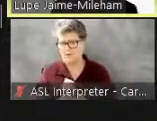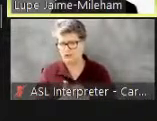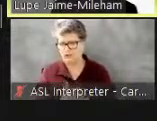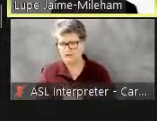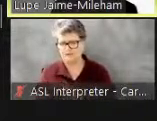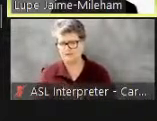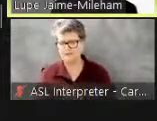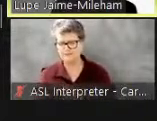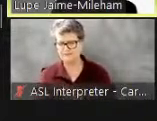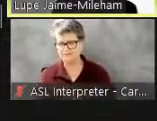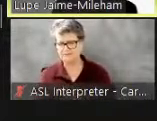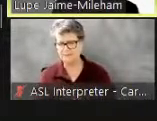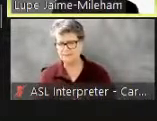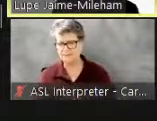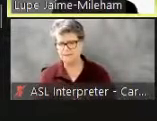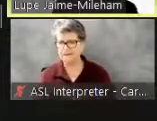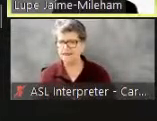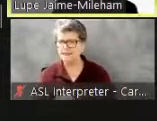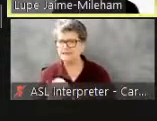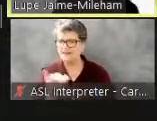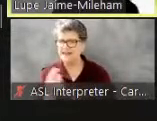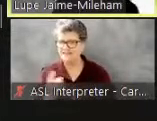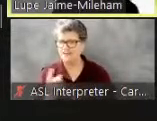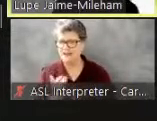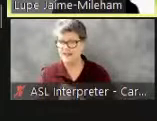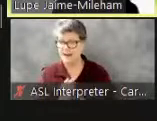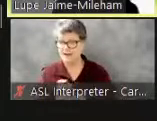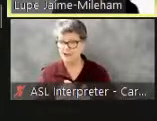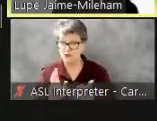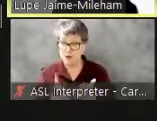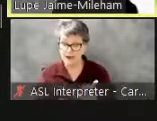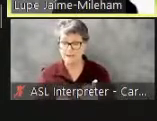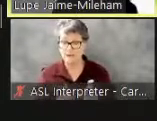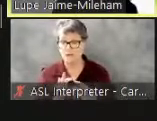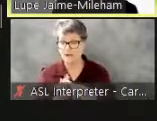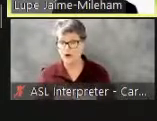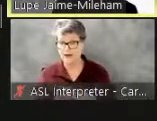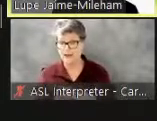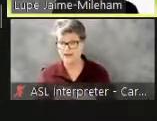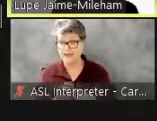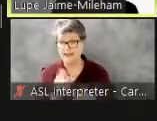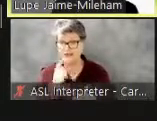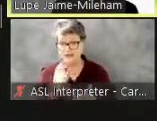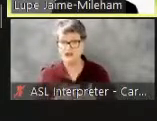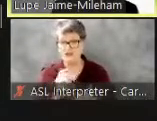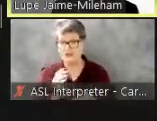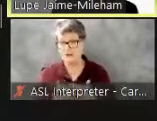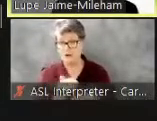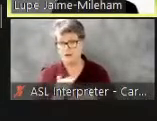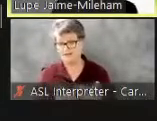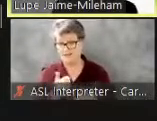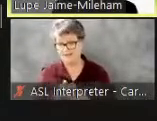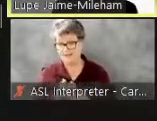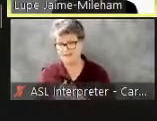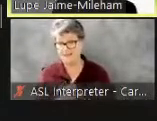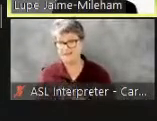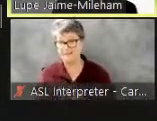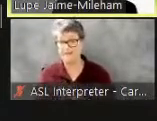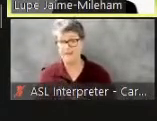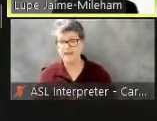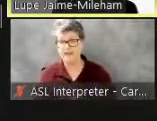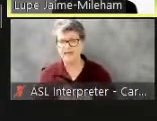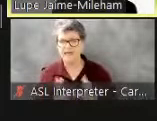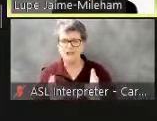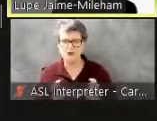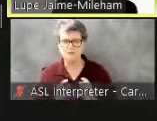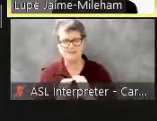as something that budget write-up in regards to the acknowledgement of the process itself. In terms of how